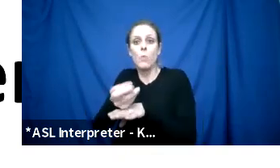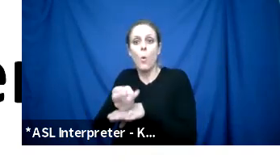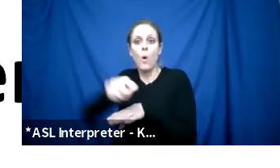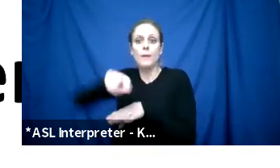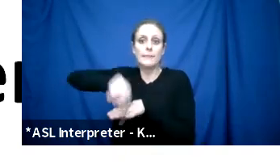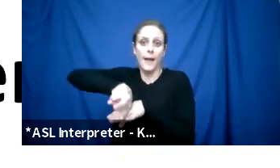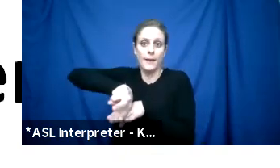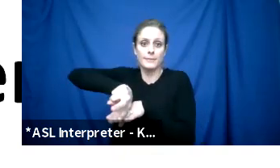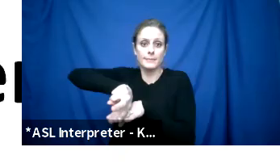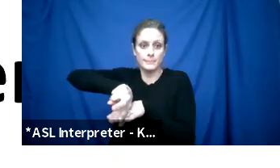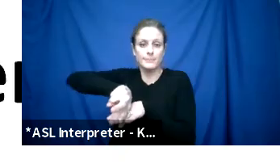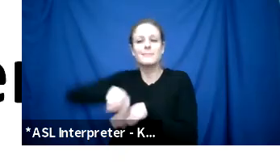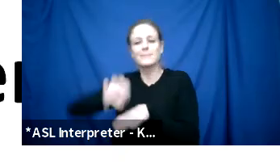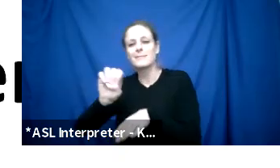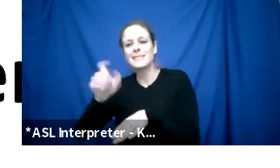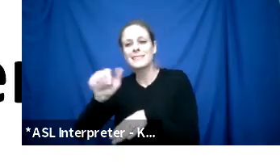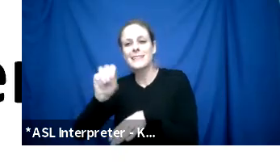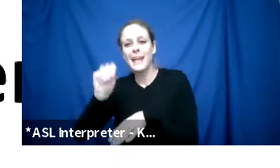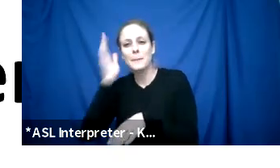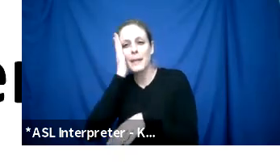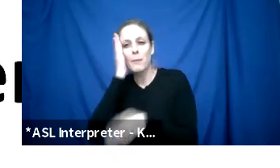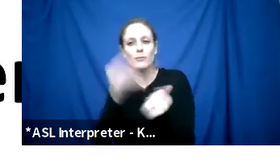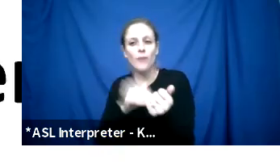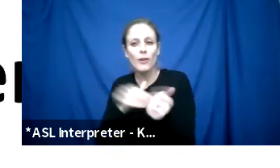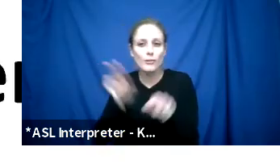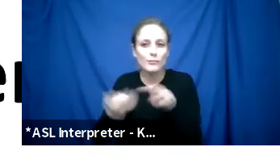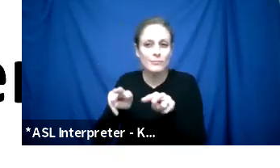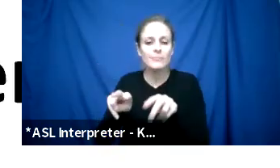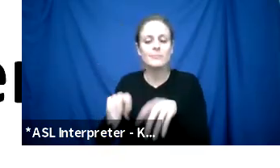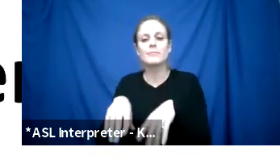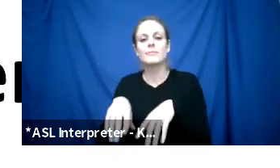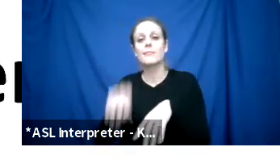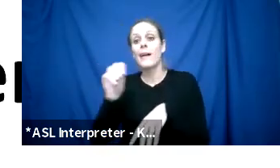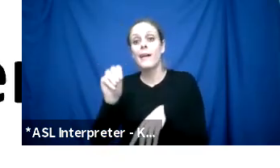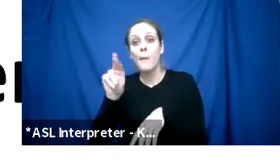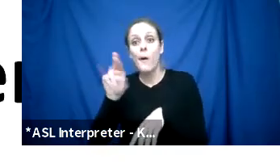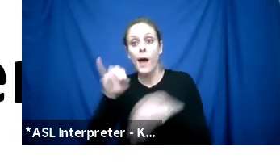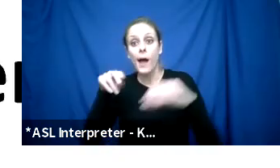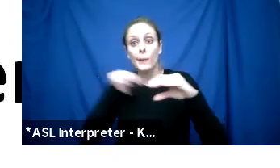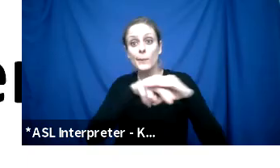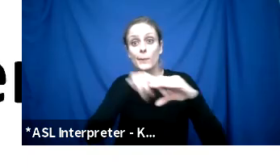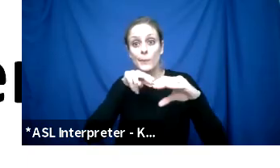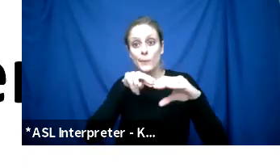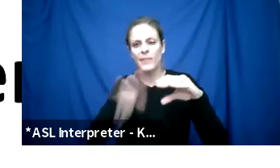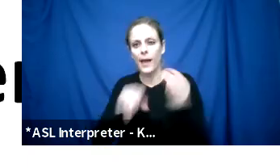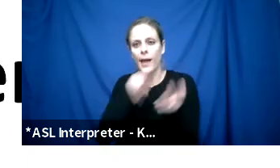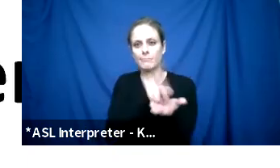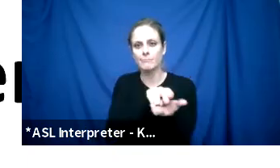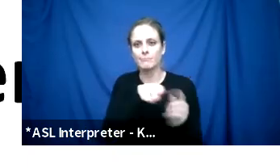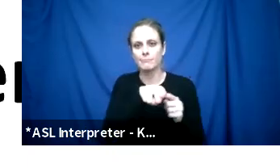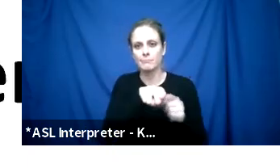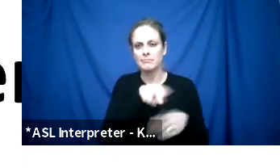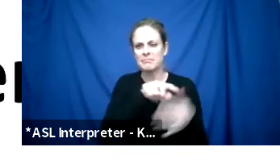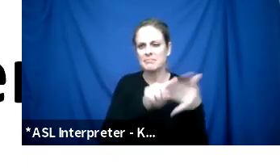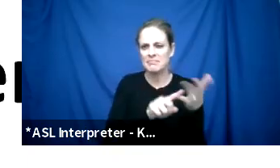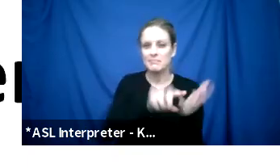would lay on an examination tables, or how you would lay on an MRI machine, and so forth,